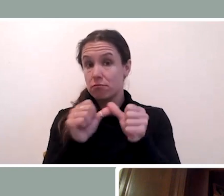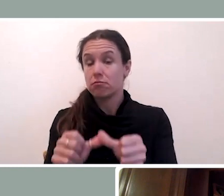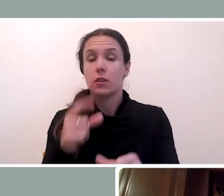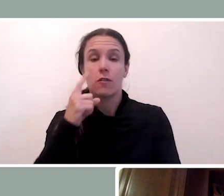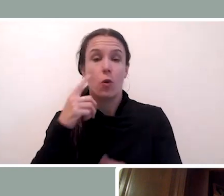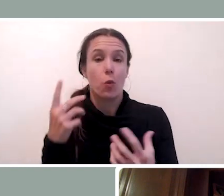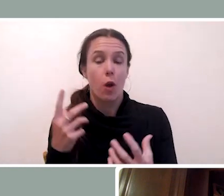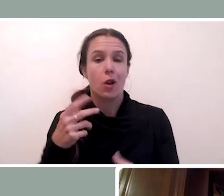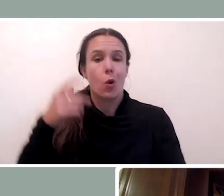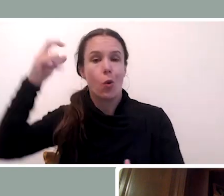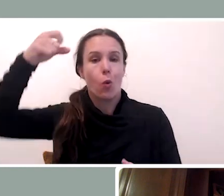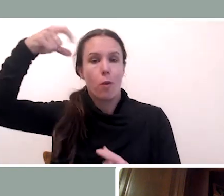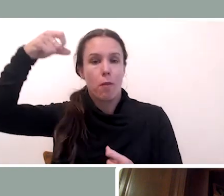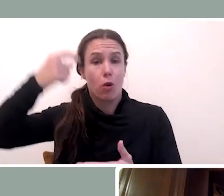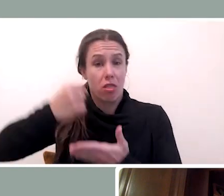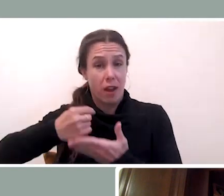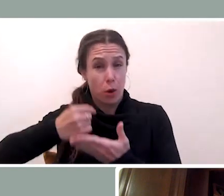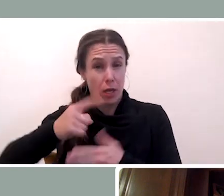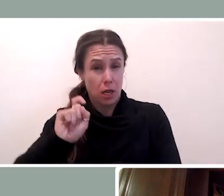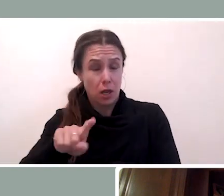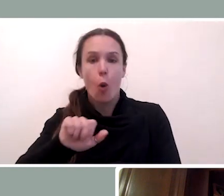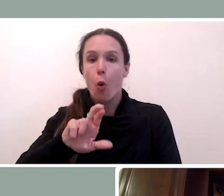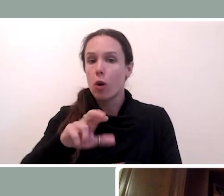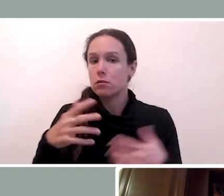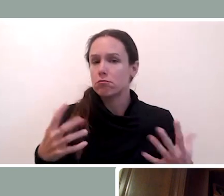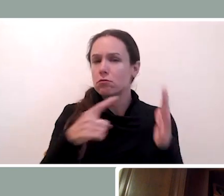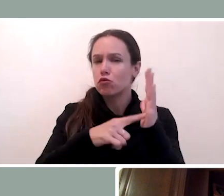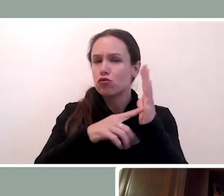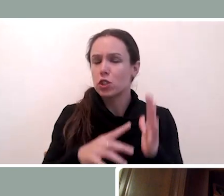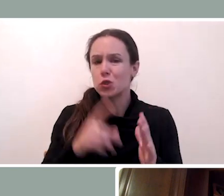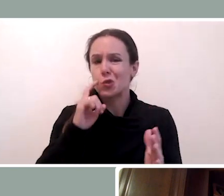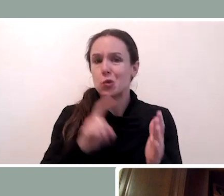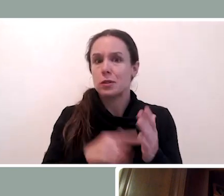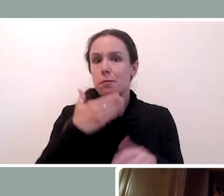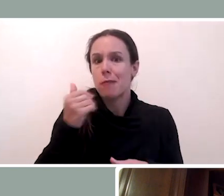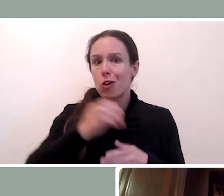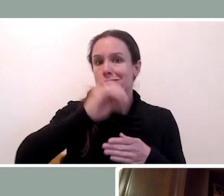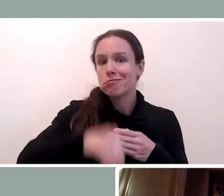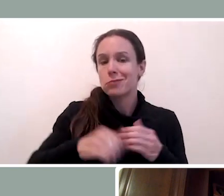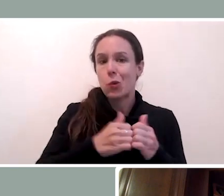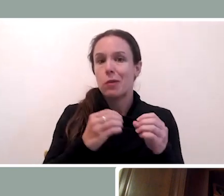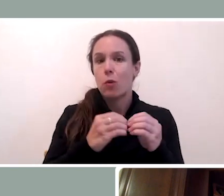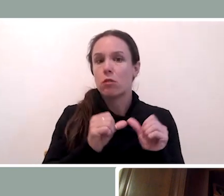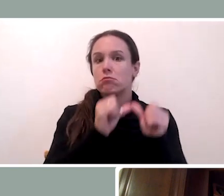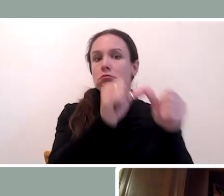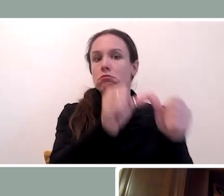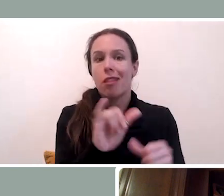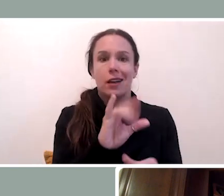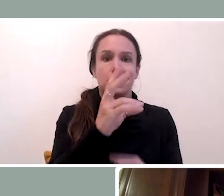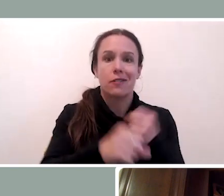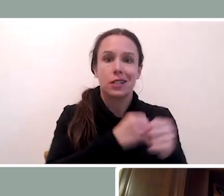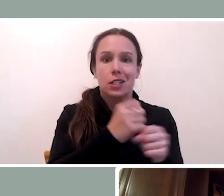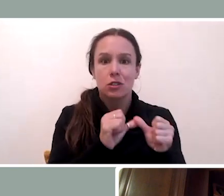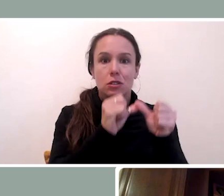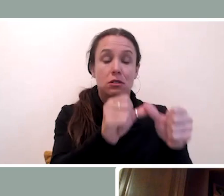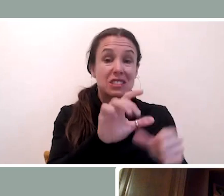for hormonal therapy, or are researchers seeing better outcomes for longer periods, such as 7 years or 10 years?